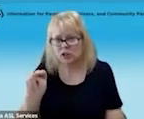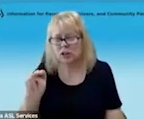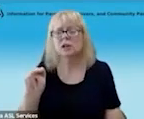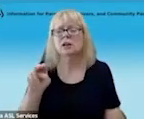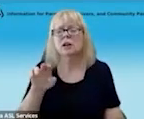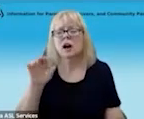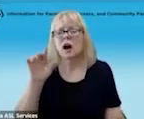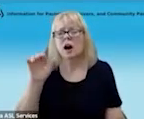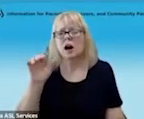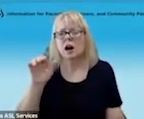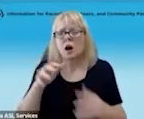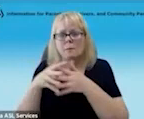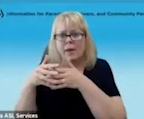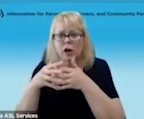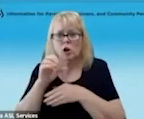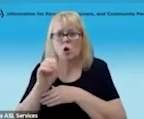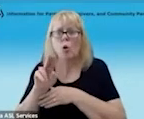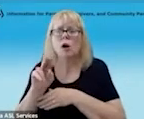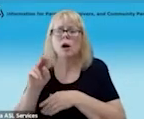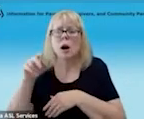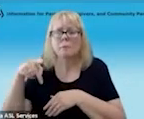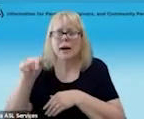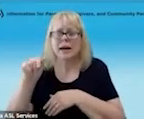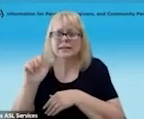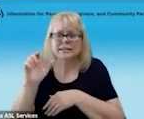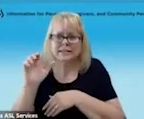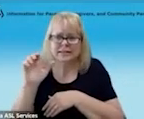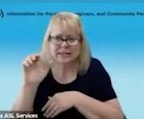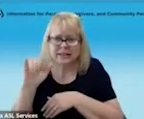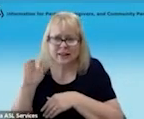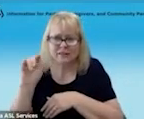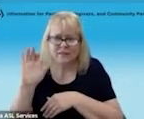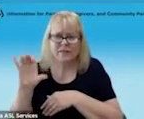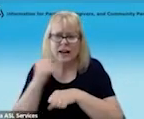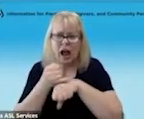over 24%, about 780,000 people are identified as